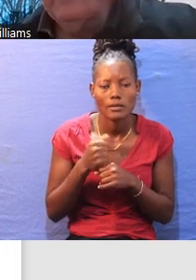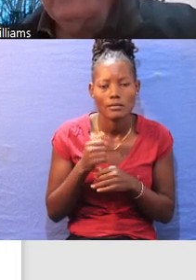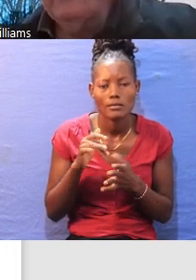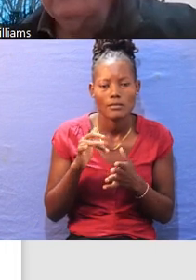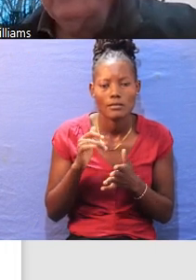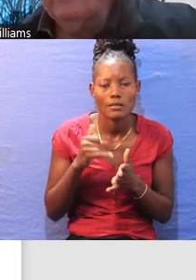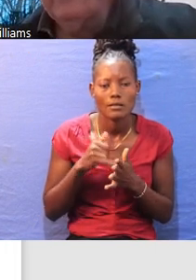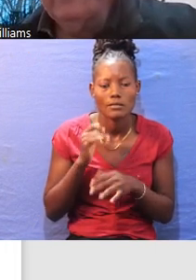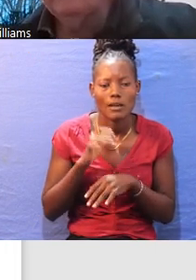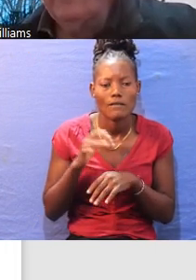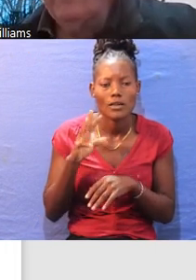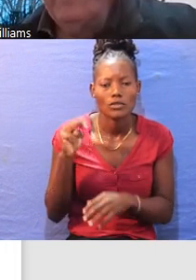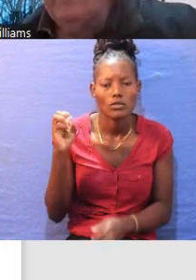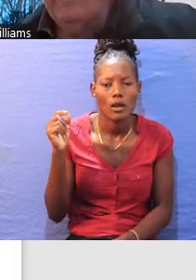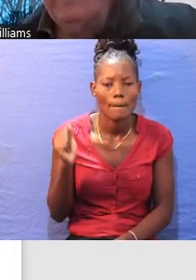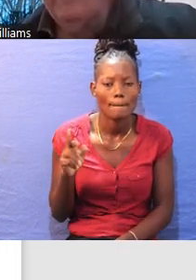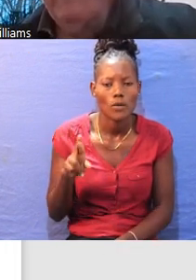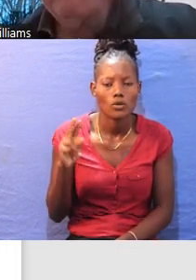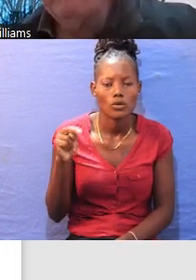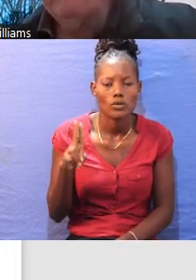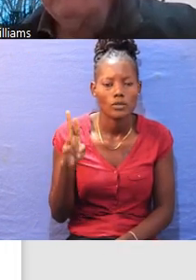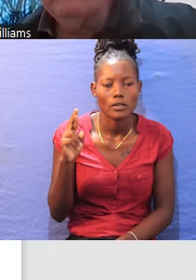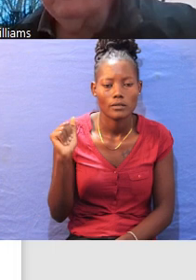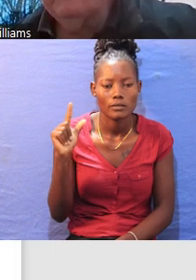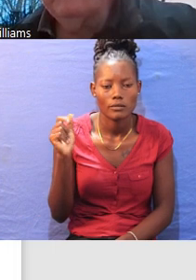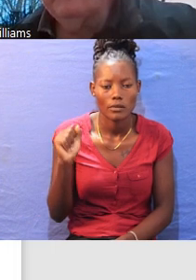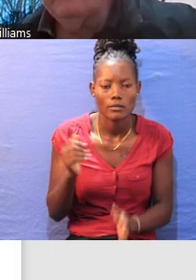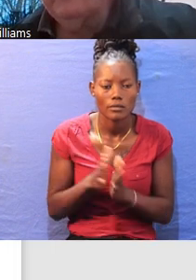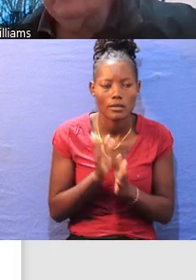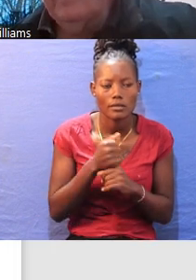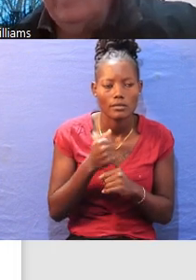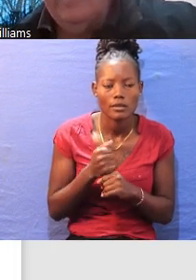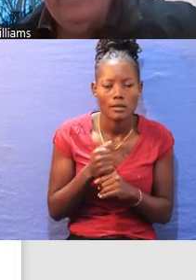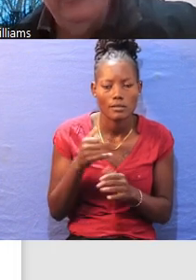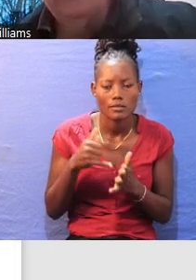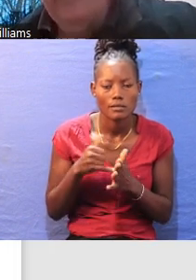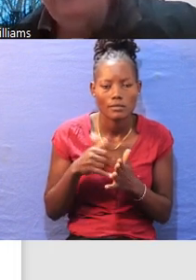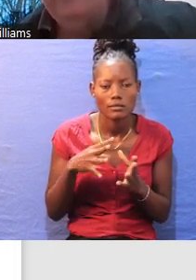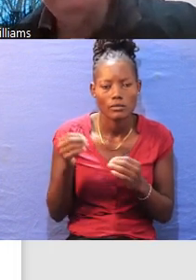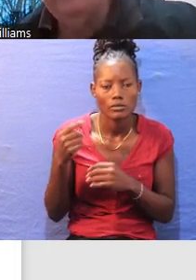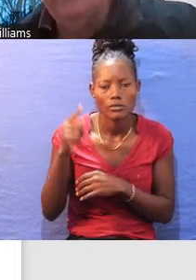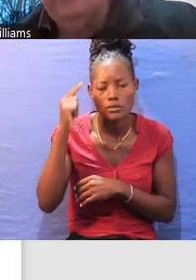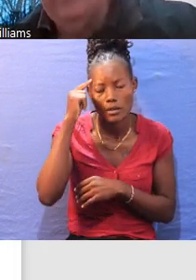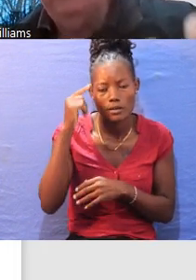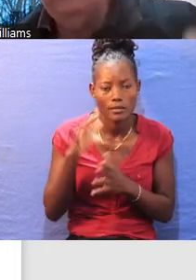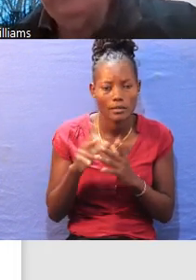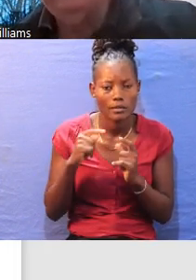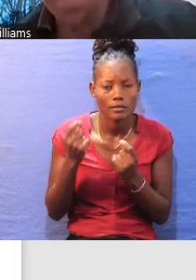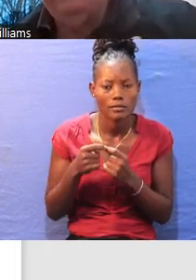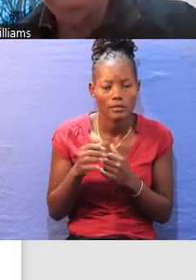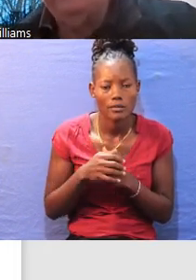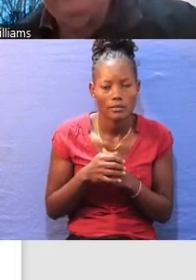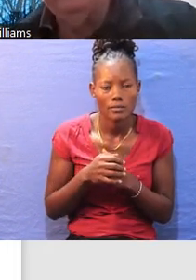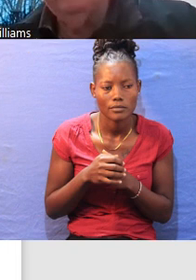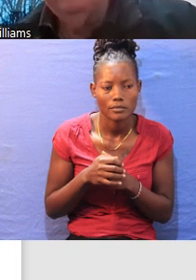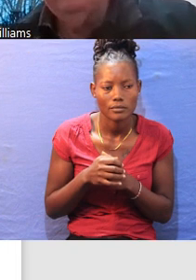that extension, does it go to, you know, like your thinking style? I don't know about or thinking, speed? but I do think that